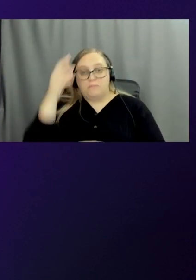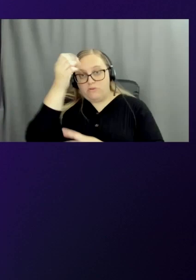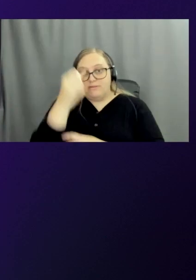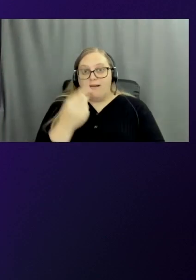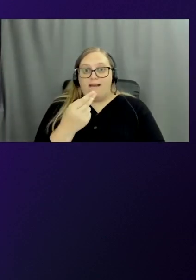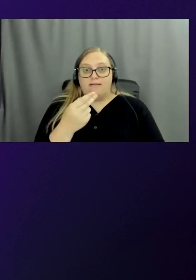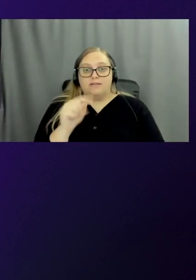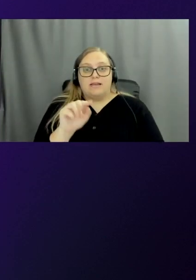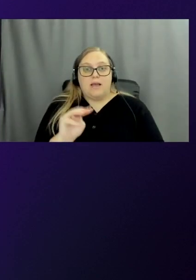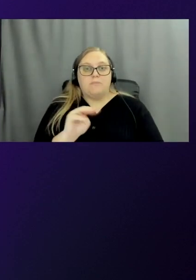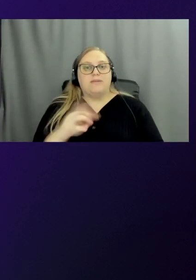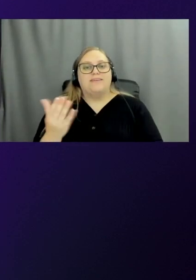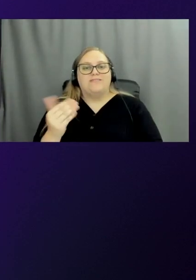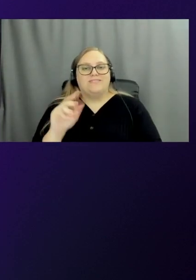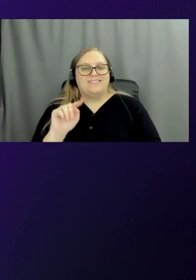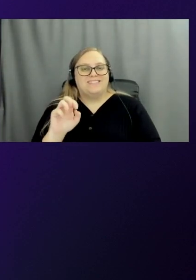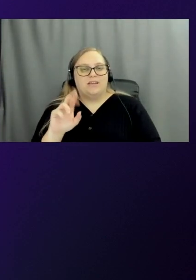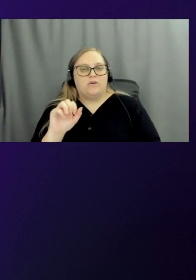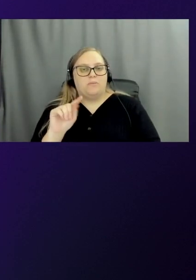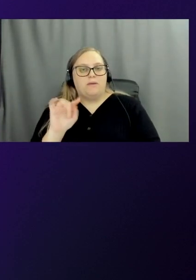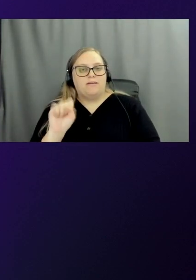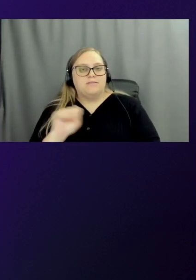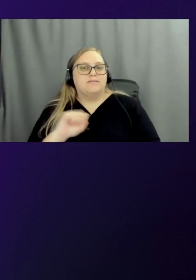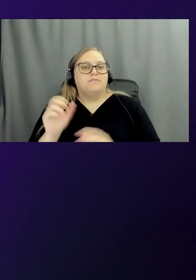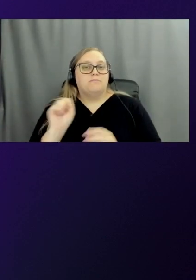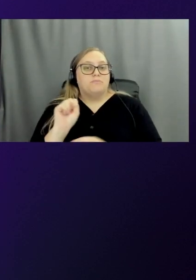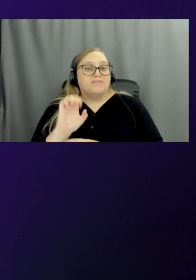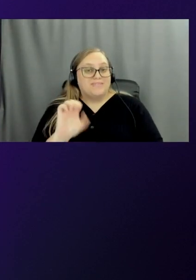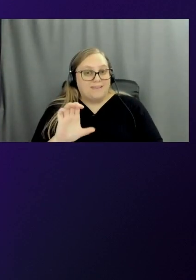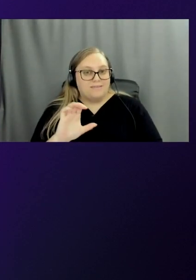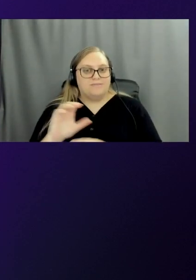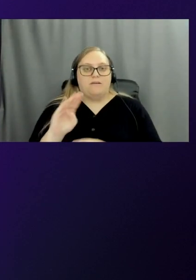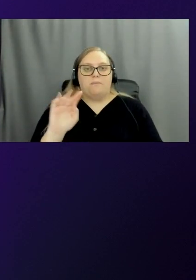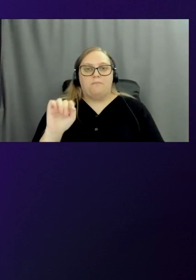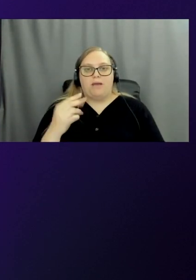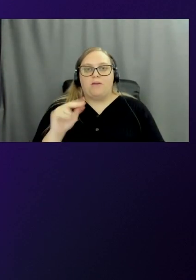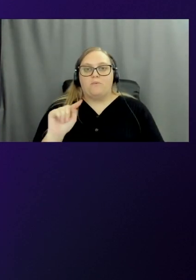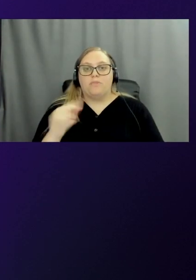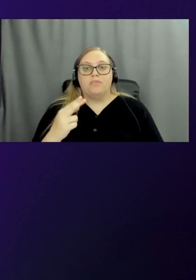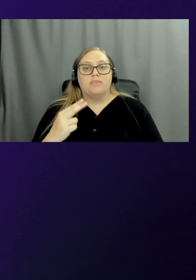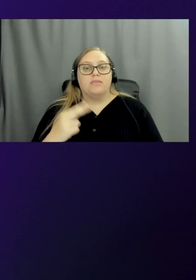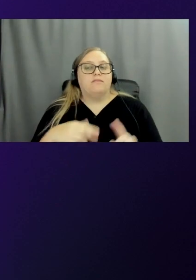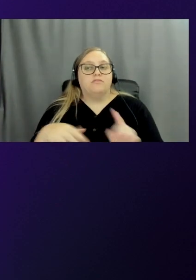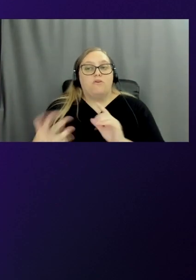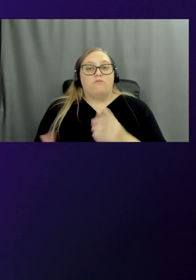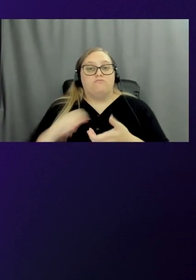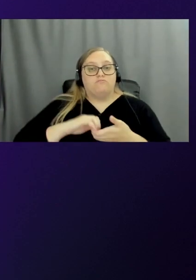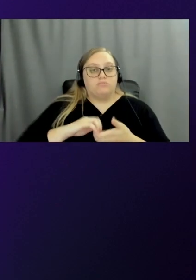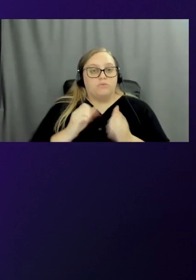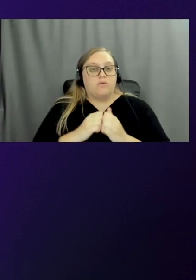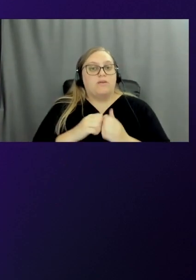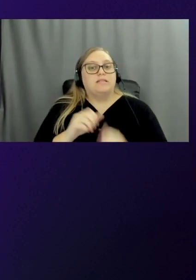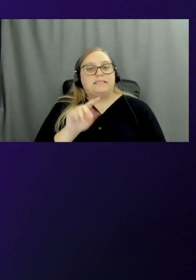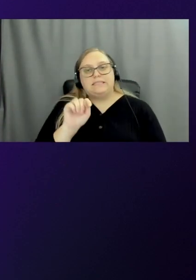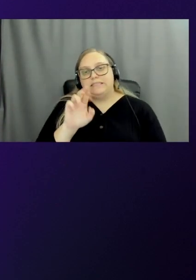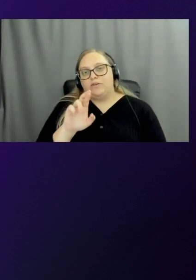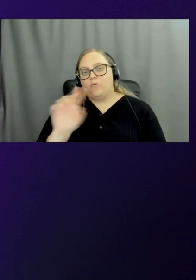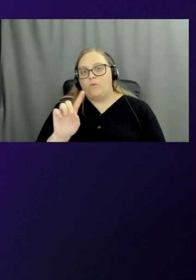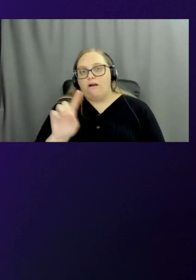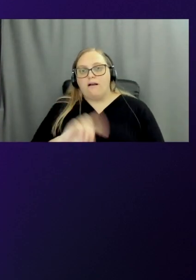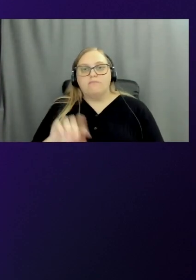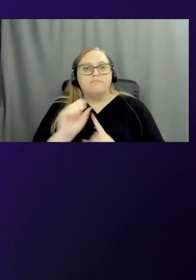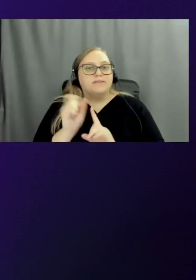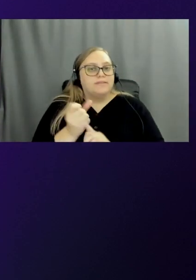13 terabytes a second of HBM memory bandwidth. So we've also coupled our TRN1 instance with 800 gigabits per